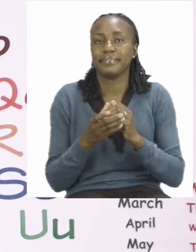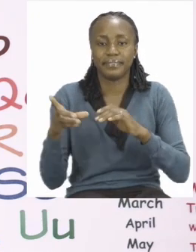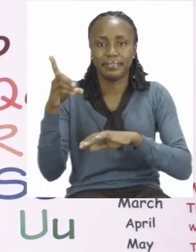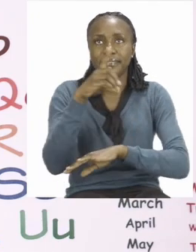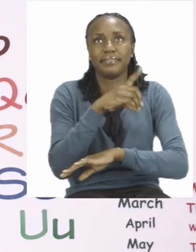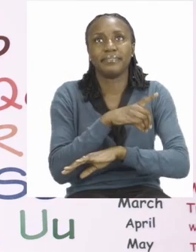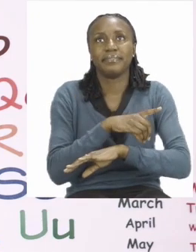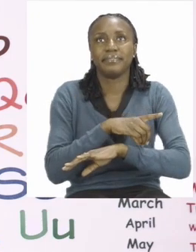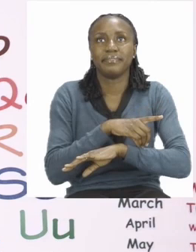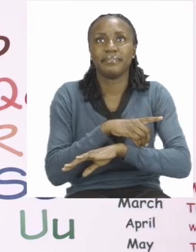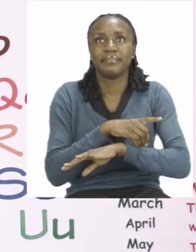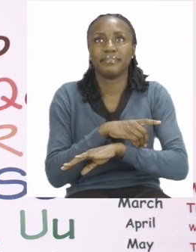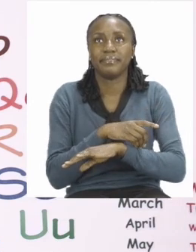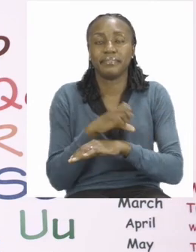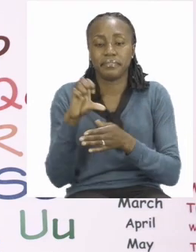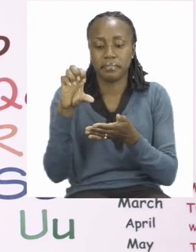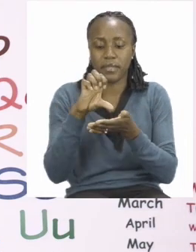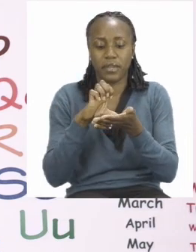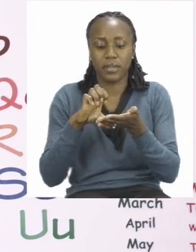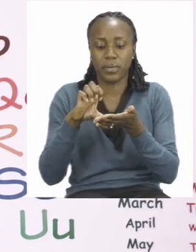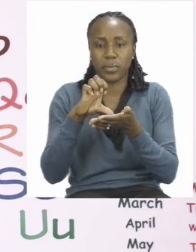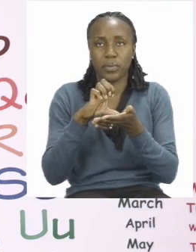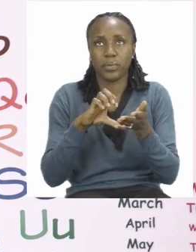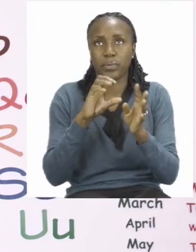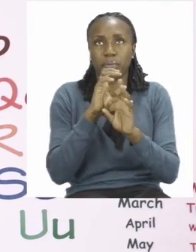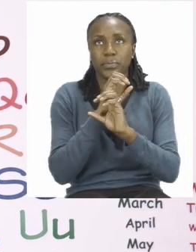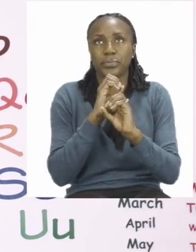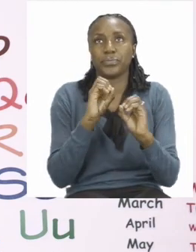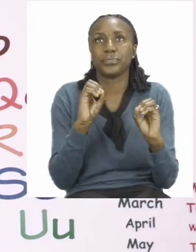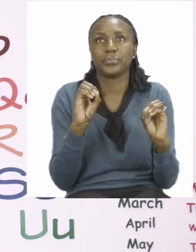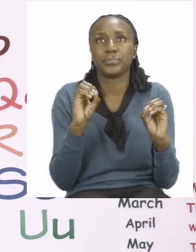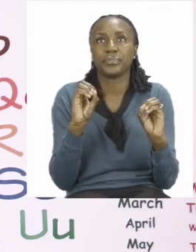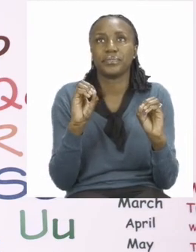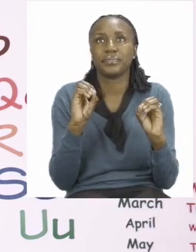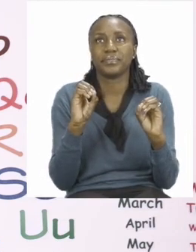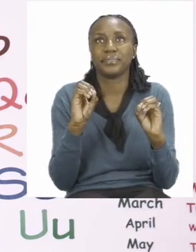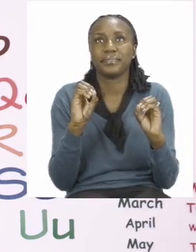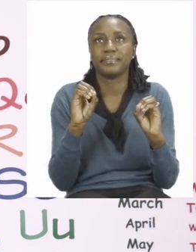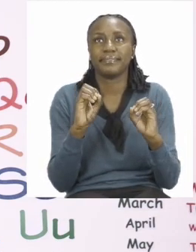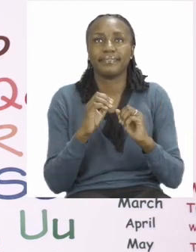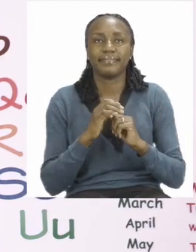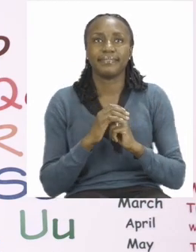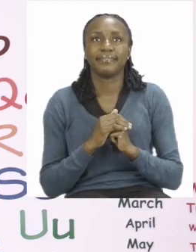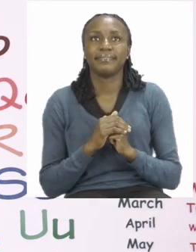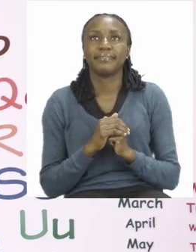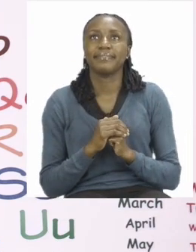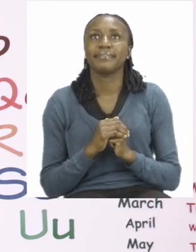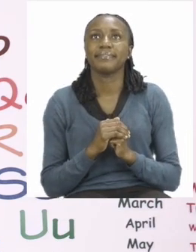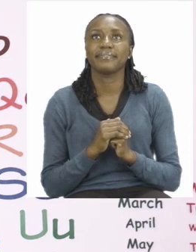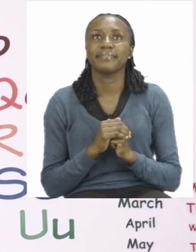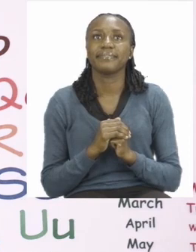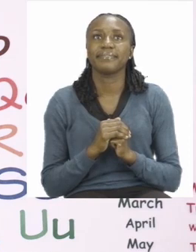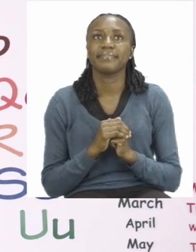Sanitize every day so the germs can stay